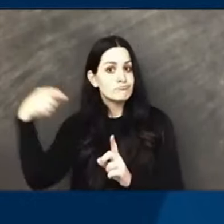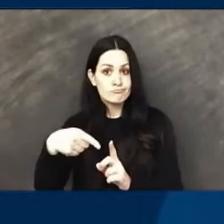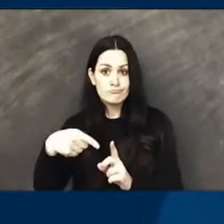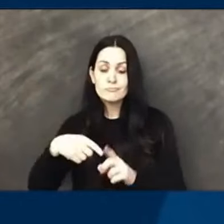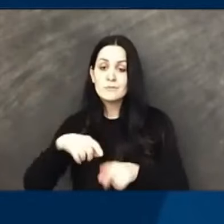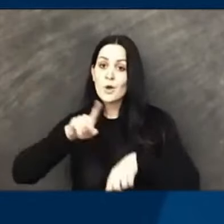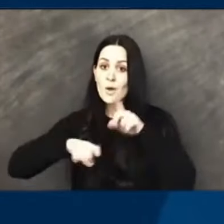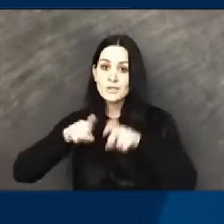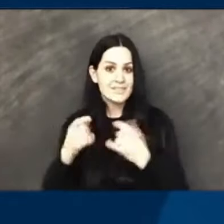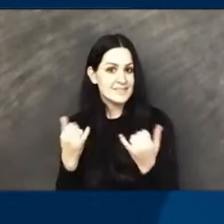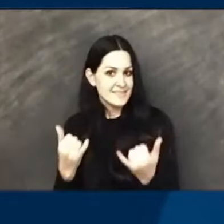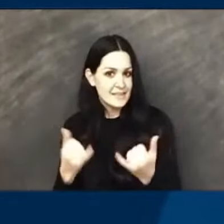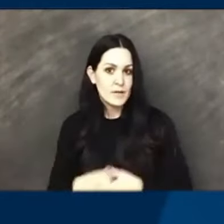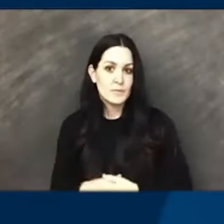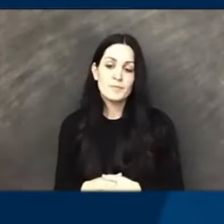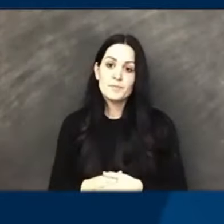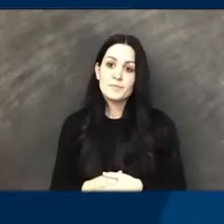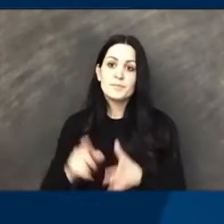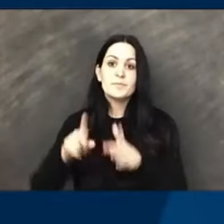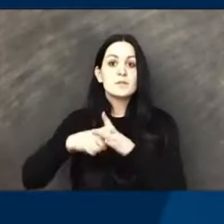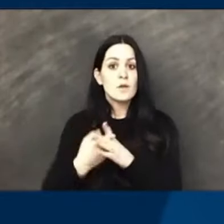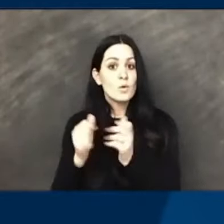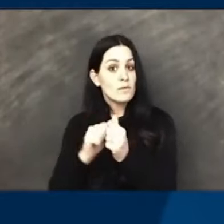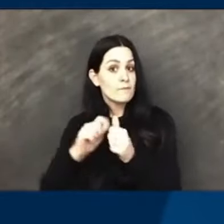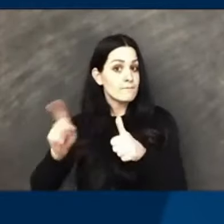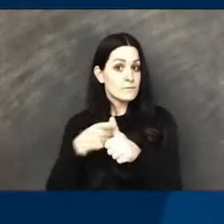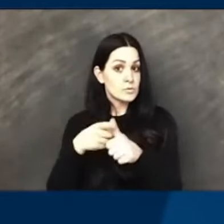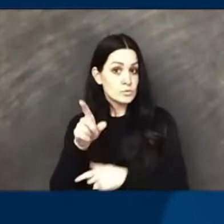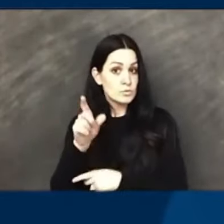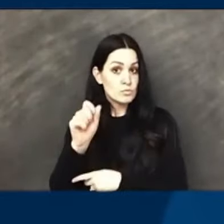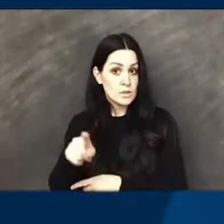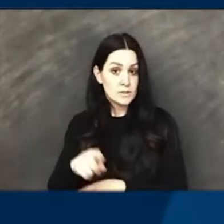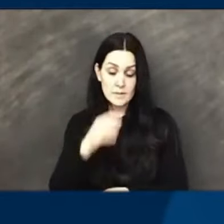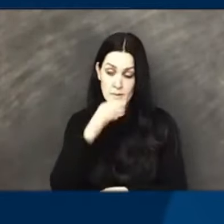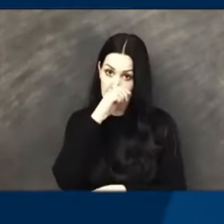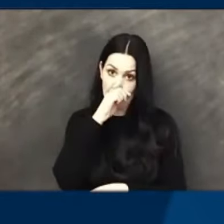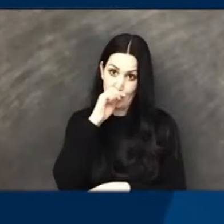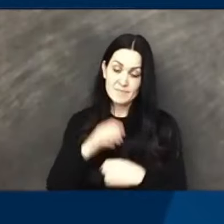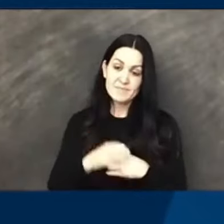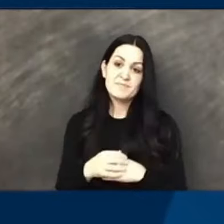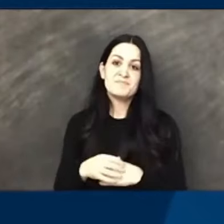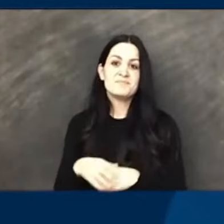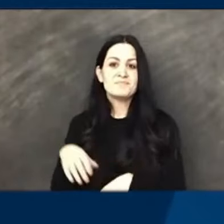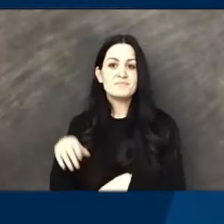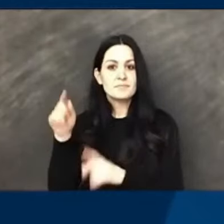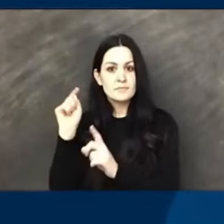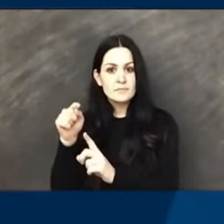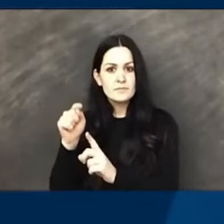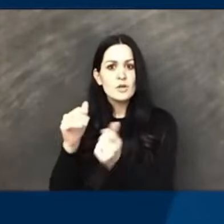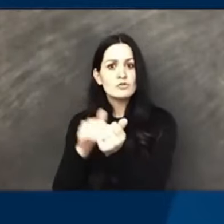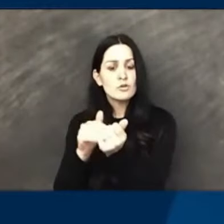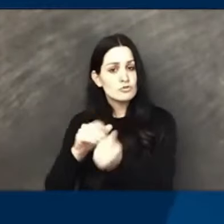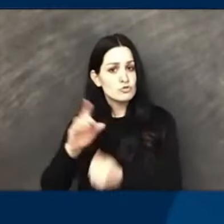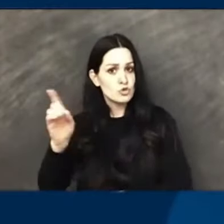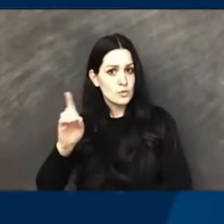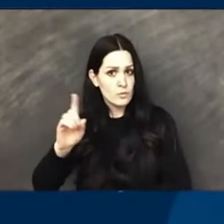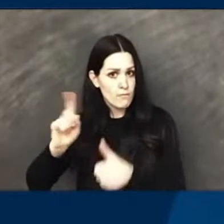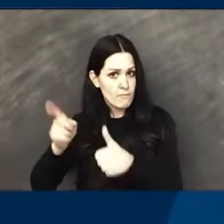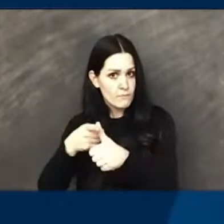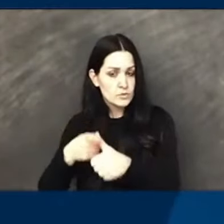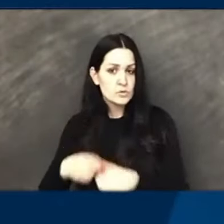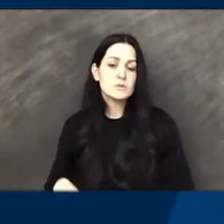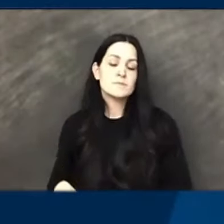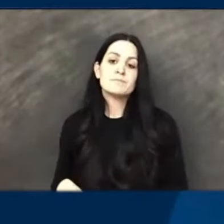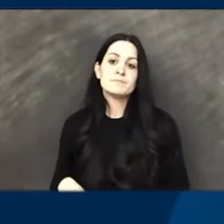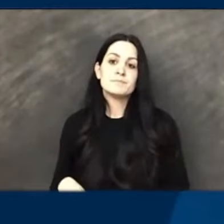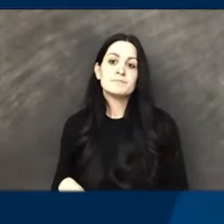questions. Let's kick off with our first question, and I'll send it to Dr. Duvernoy first off. What are the